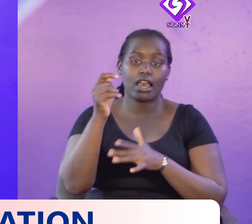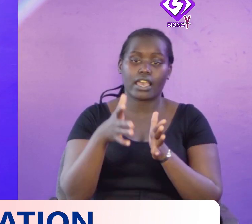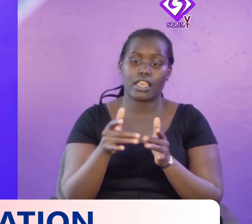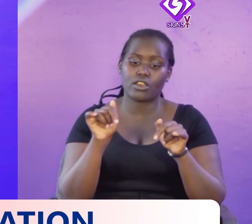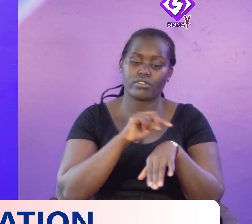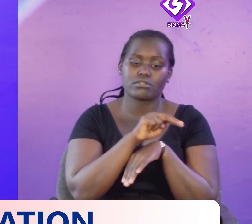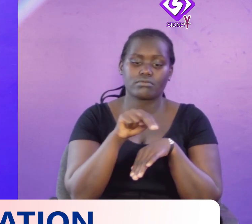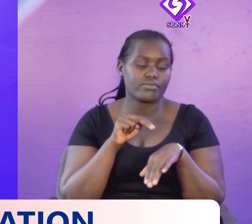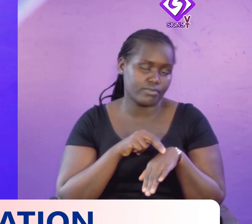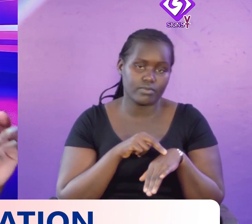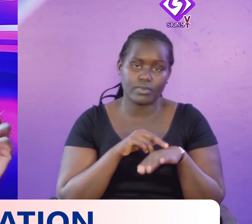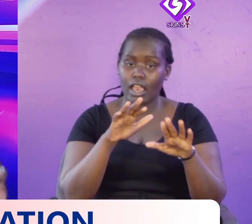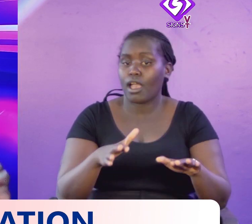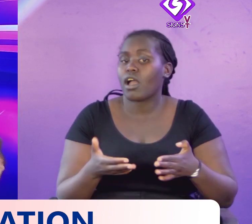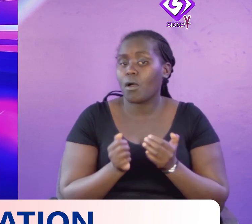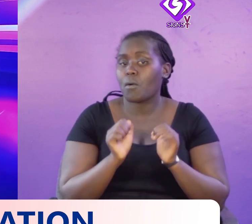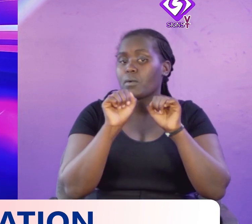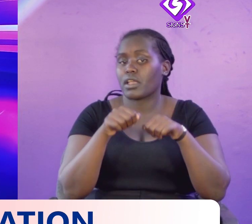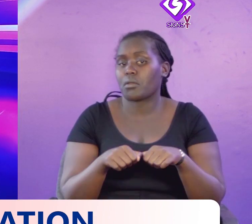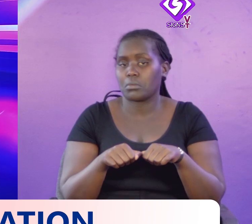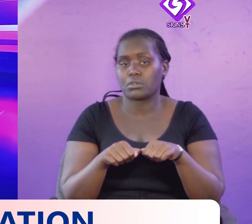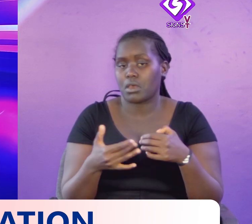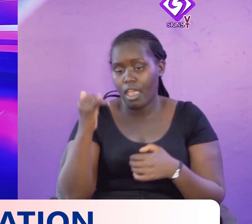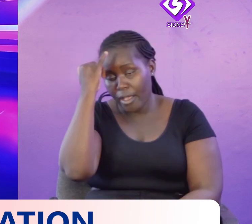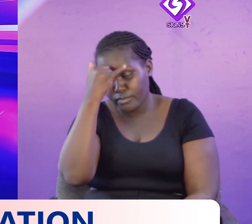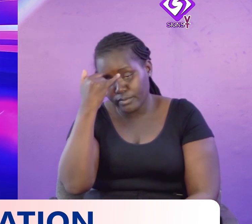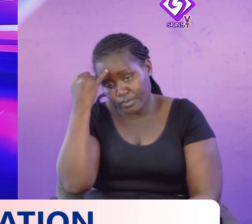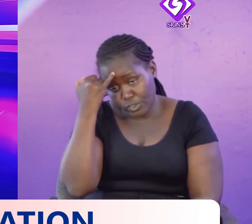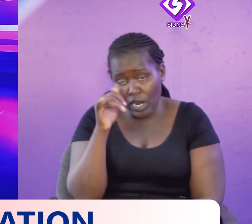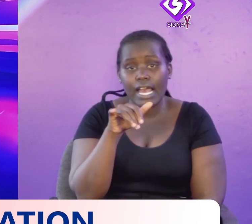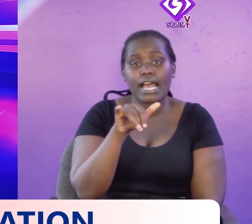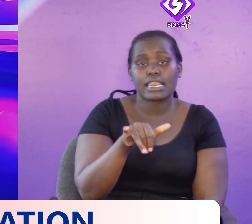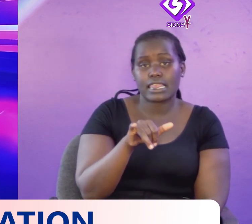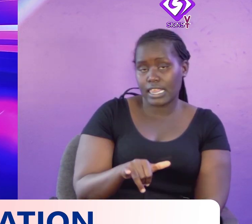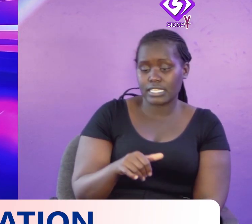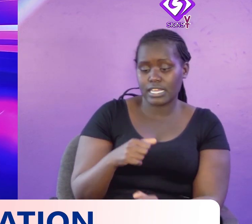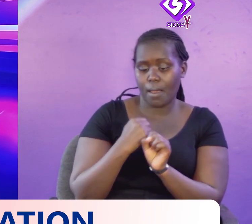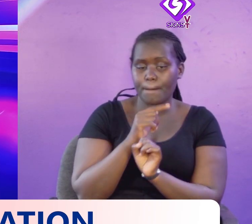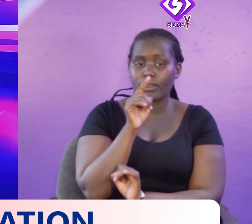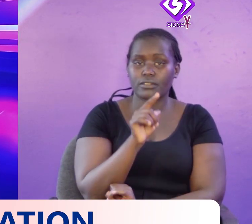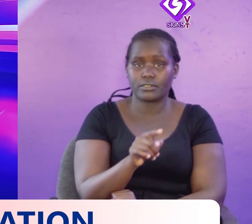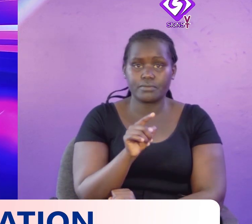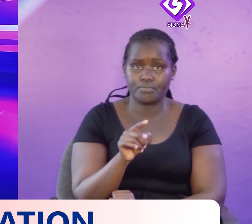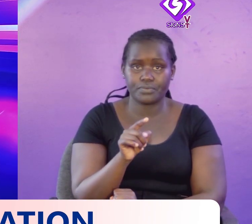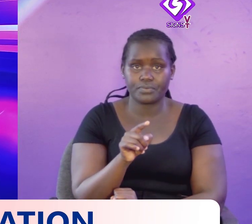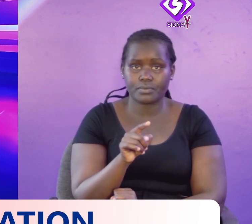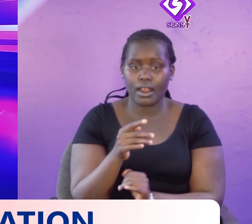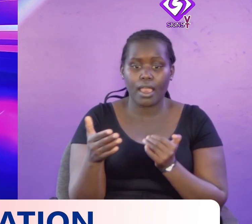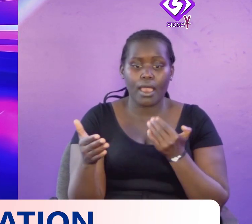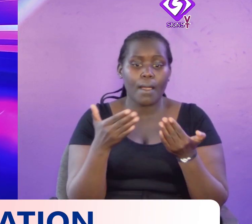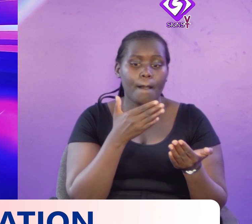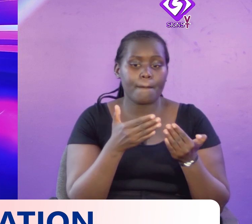nation. How can it be, Mr. Jonah, that I have made you maybe